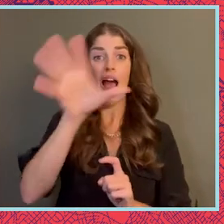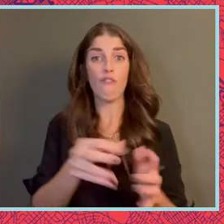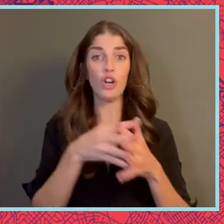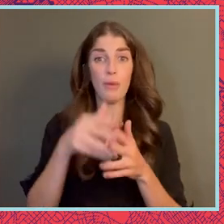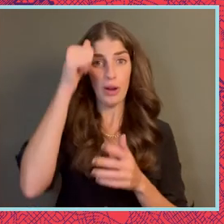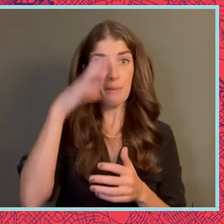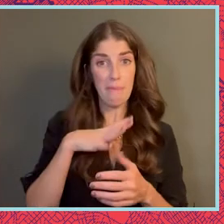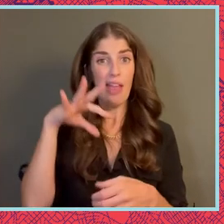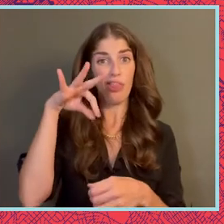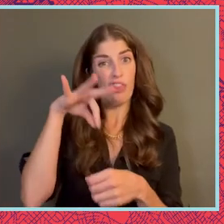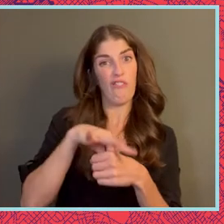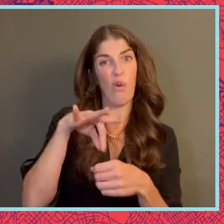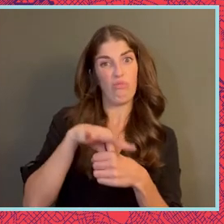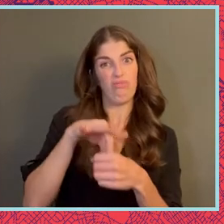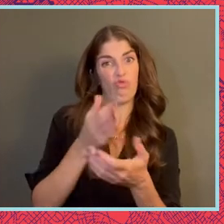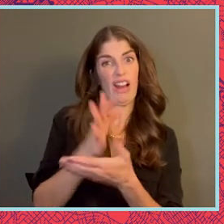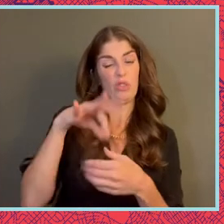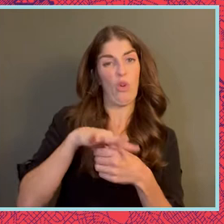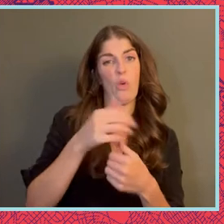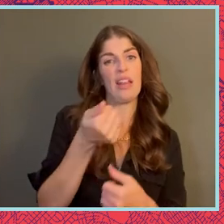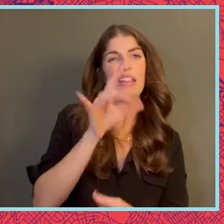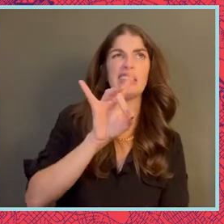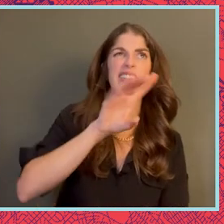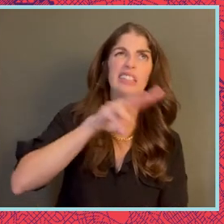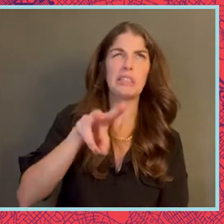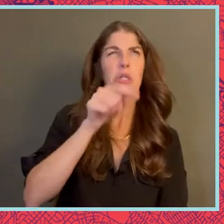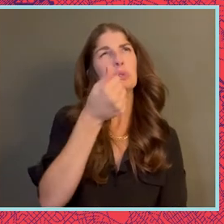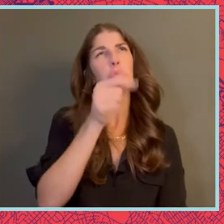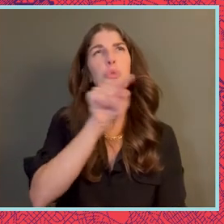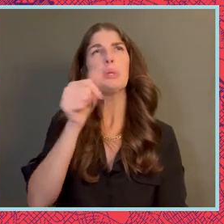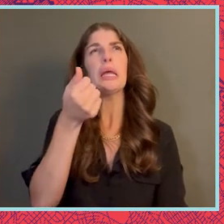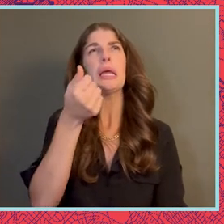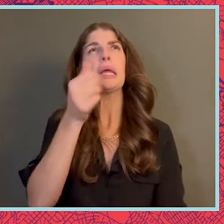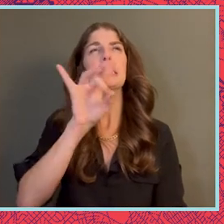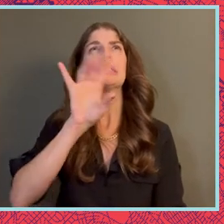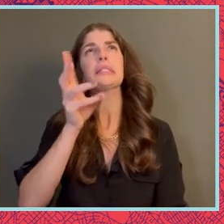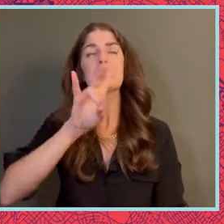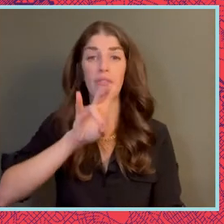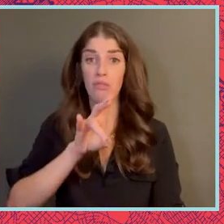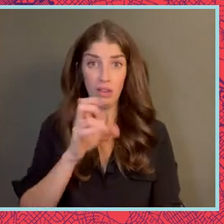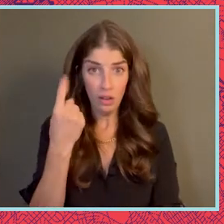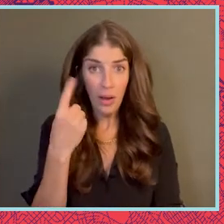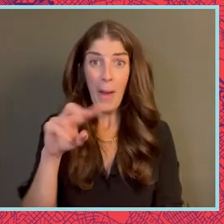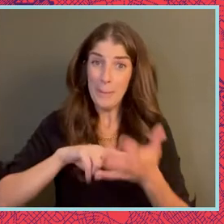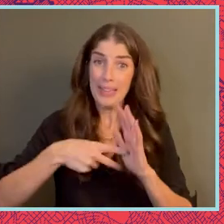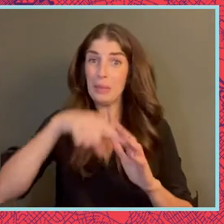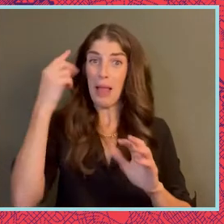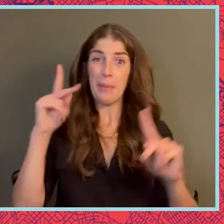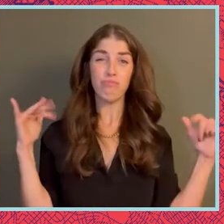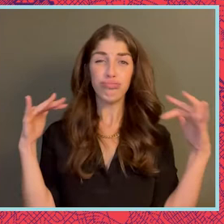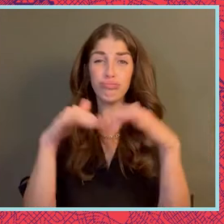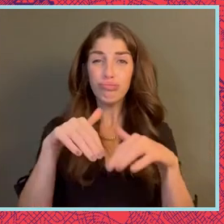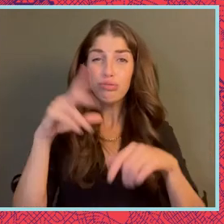in 1866, going into early 1867. And Black folks flooded onto the rolls here in D.C. and were able